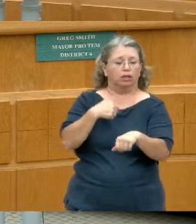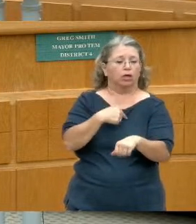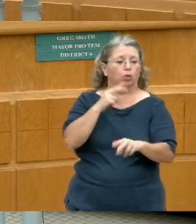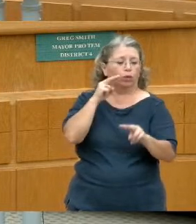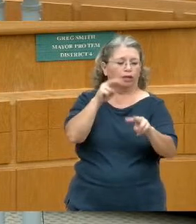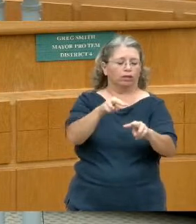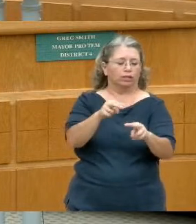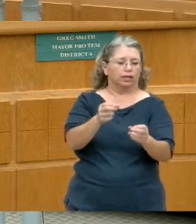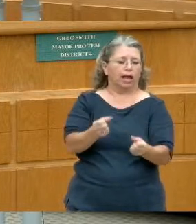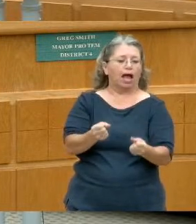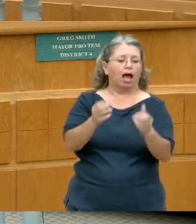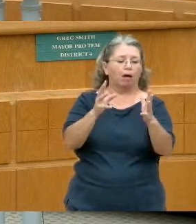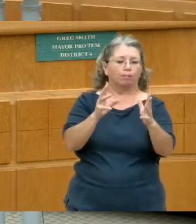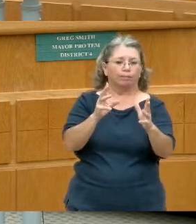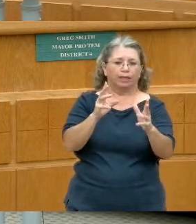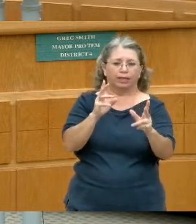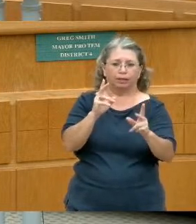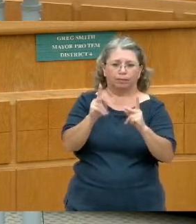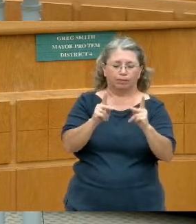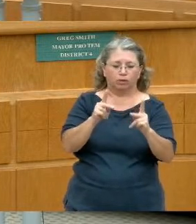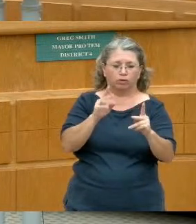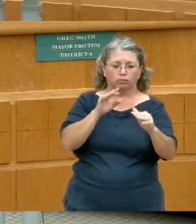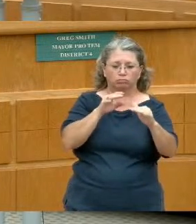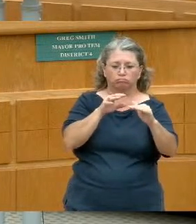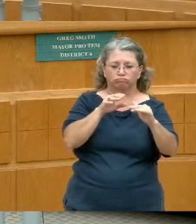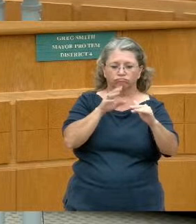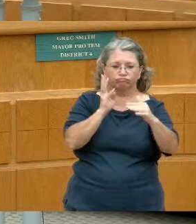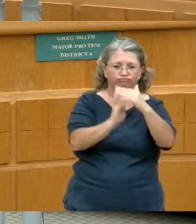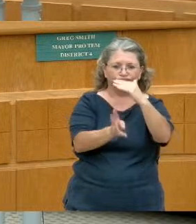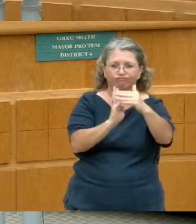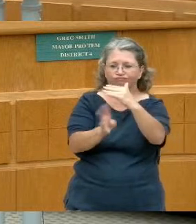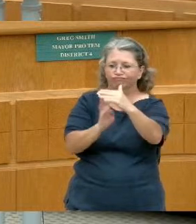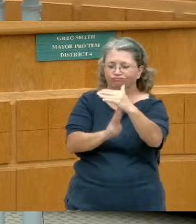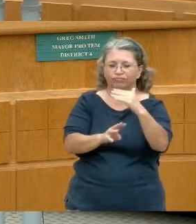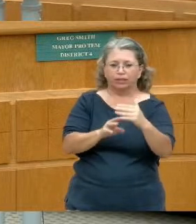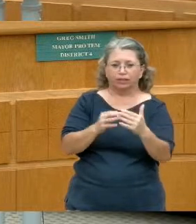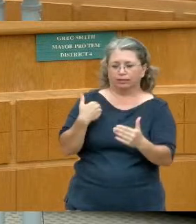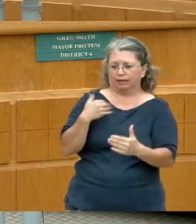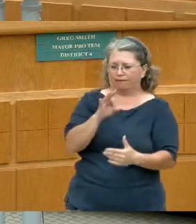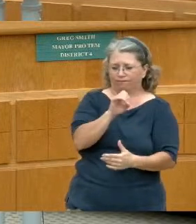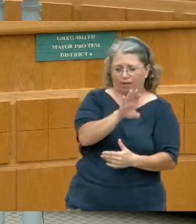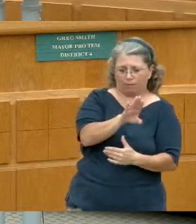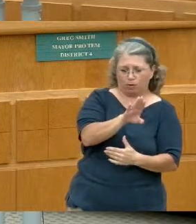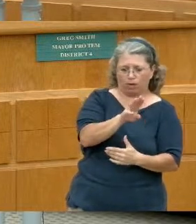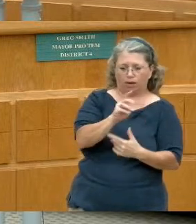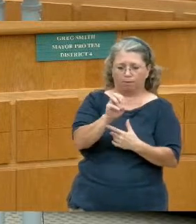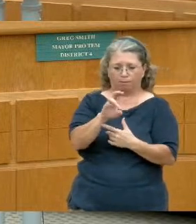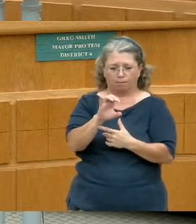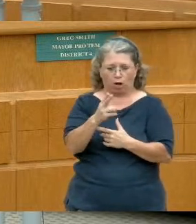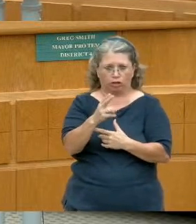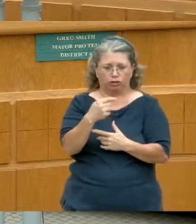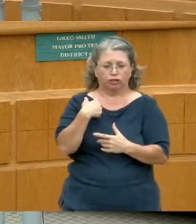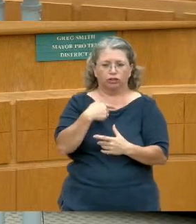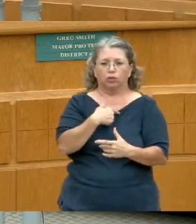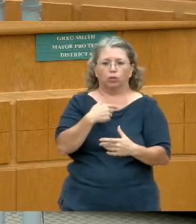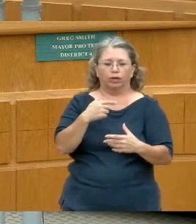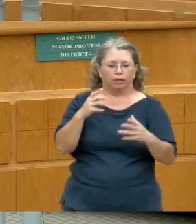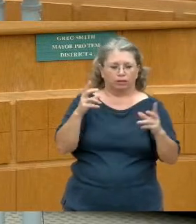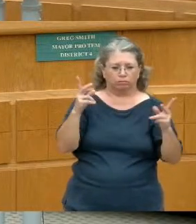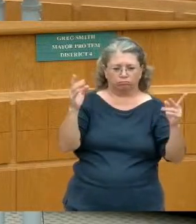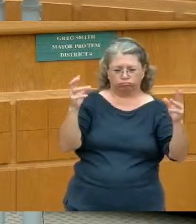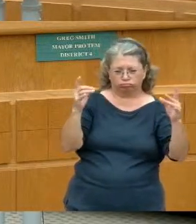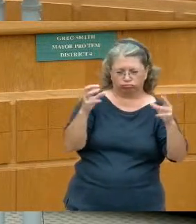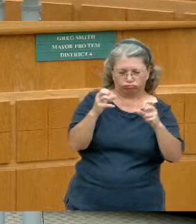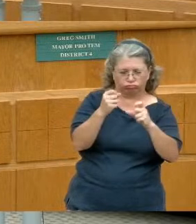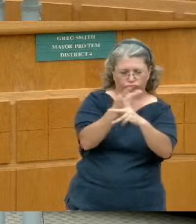of institutions in February and March. We took the average of that and we made everything at that average be 100. So if you go all the